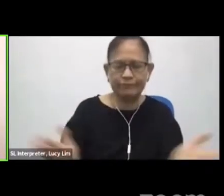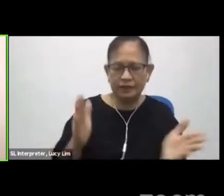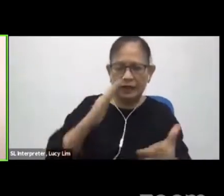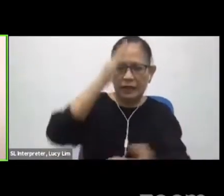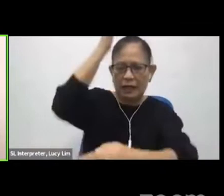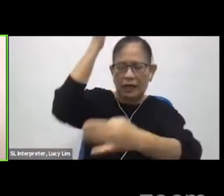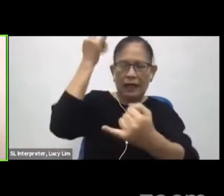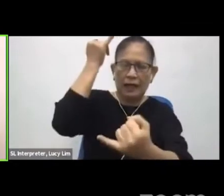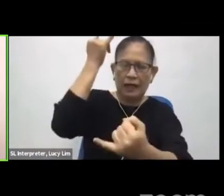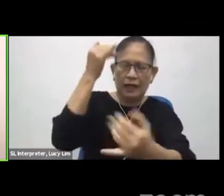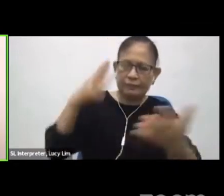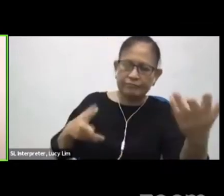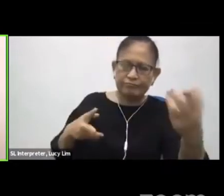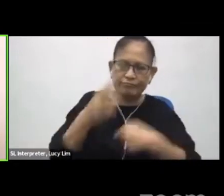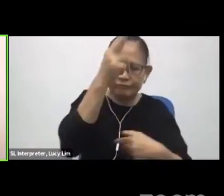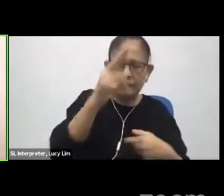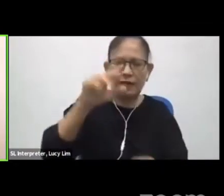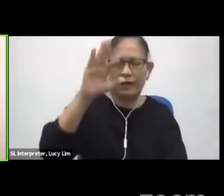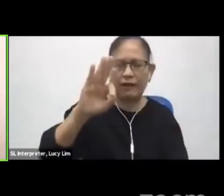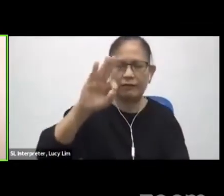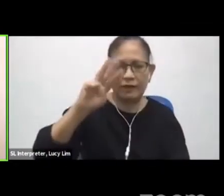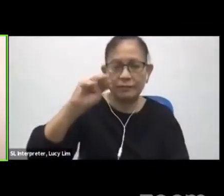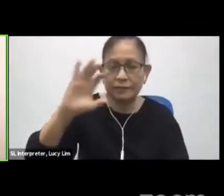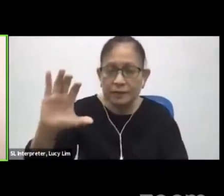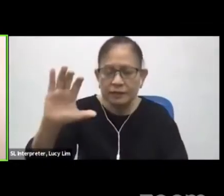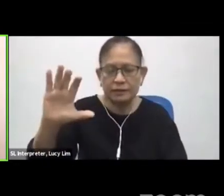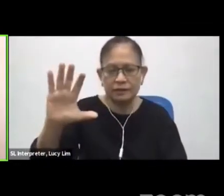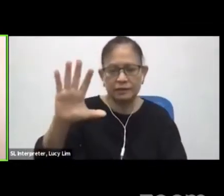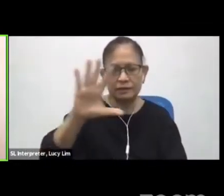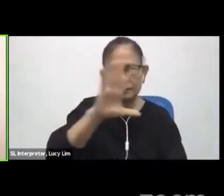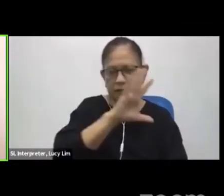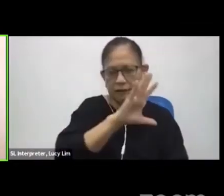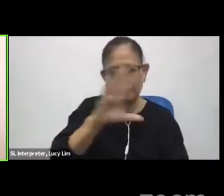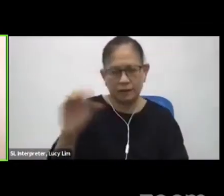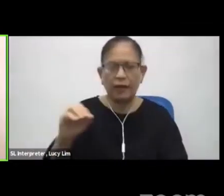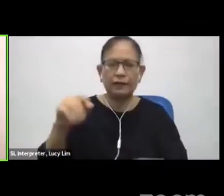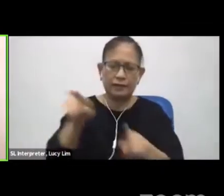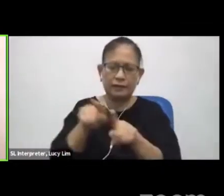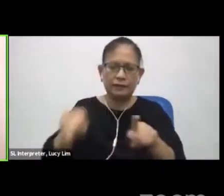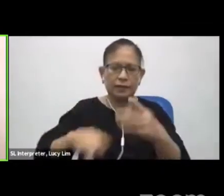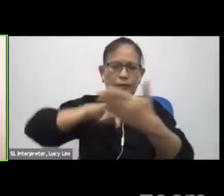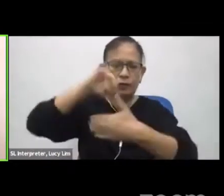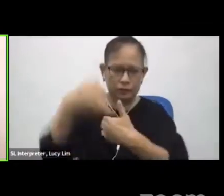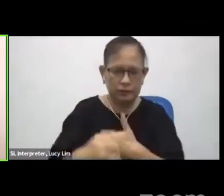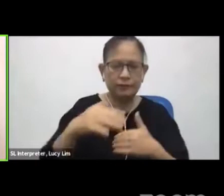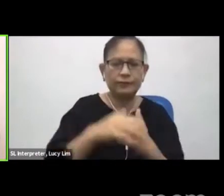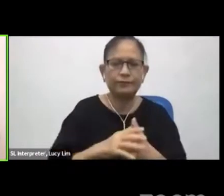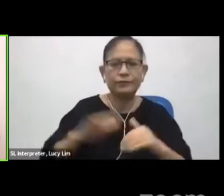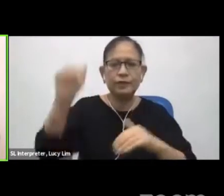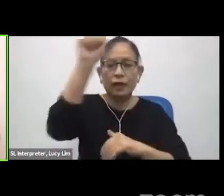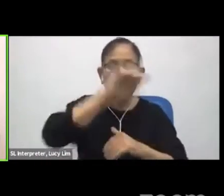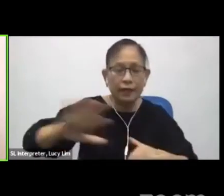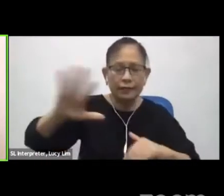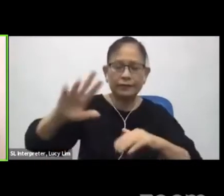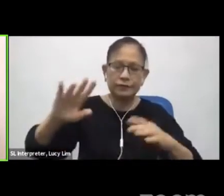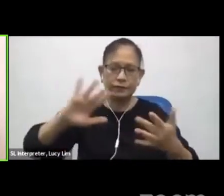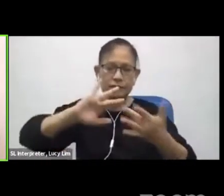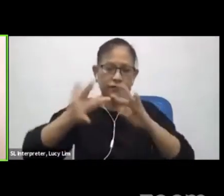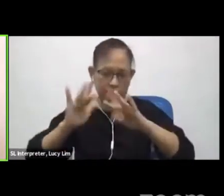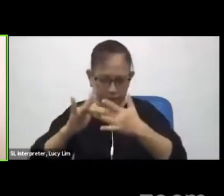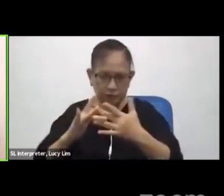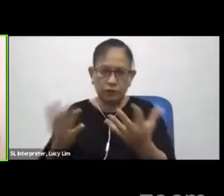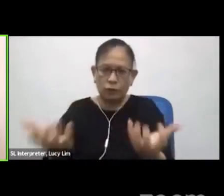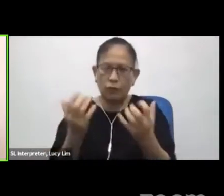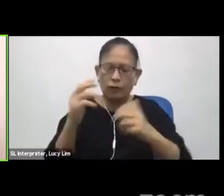network co-facilitated by Aero and Orchard Project. The Asia Network aims to build collaboration